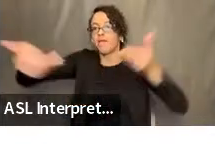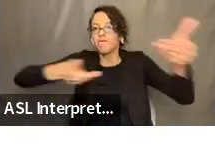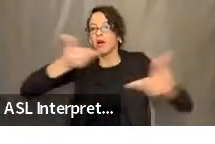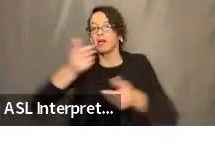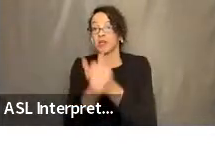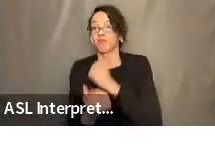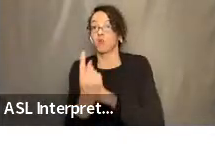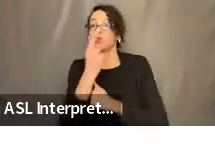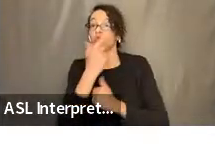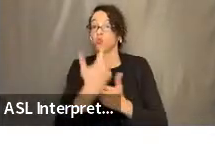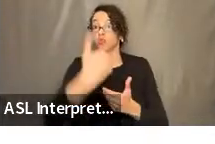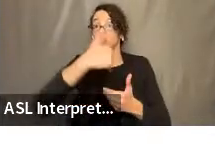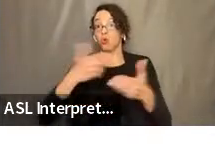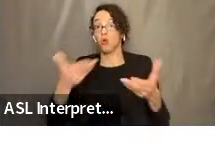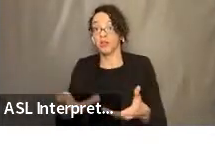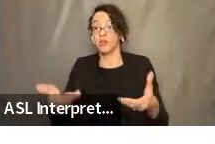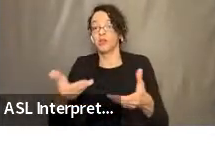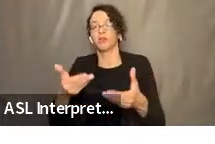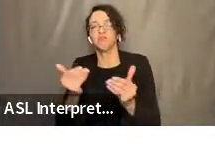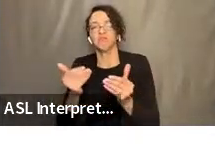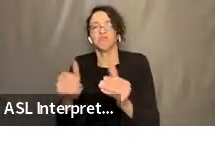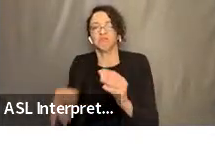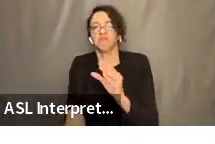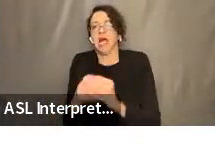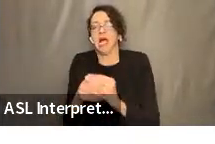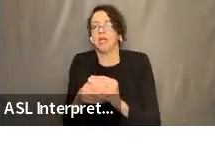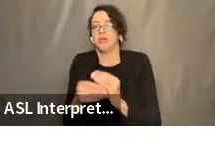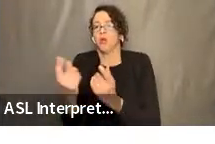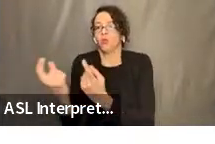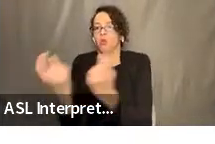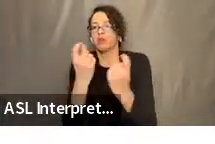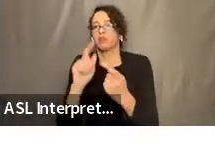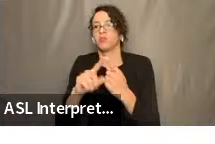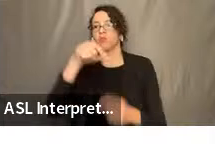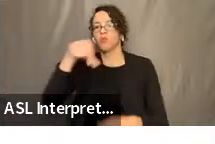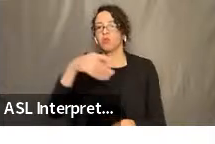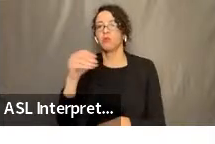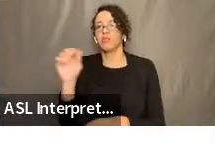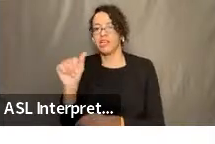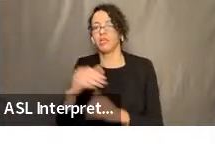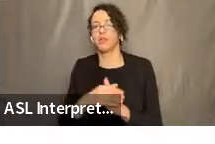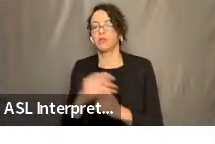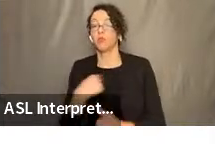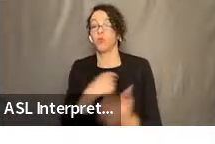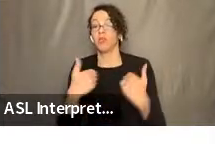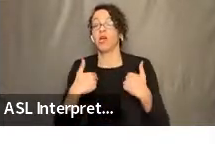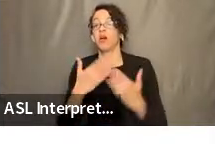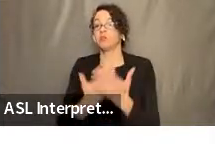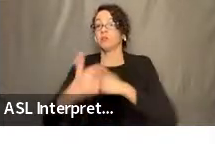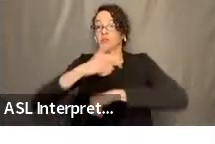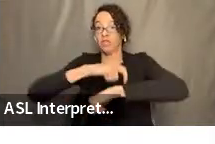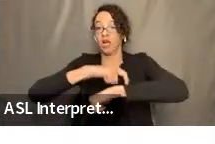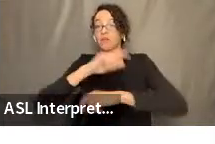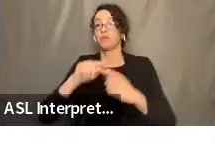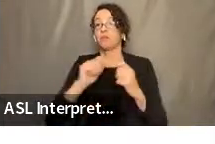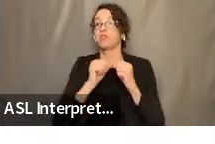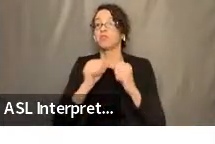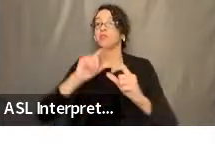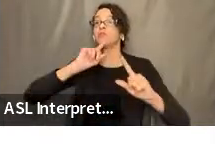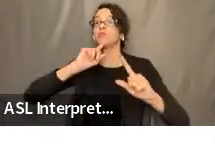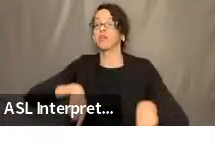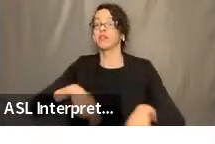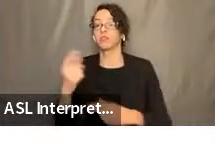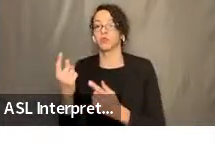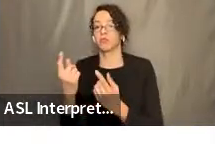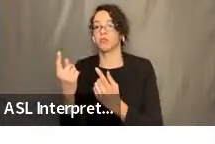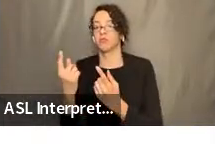to add questions to the Q&A, and we have some time to continue to answer those questions.